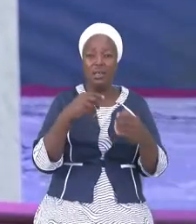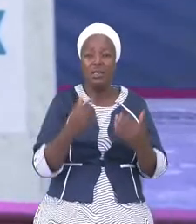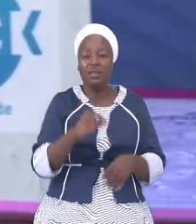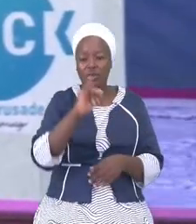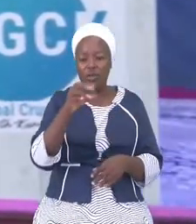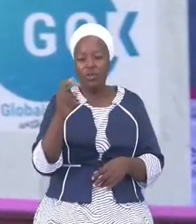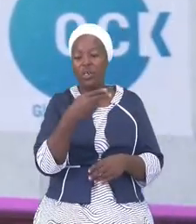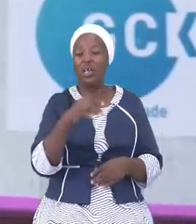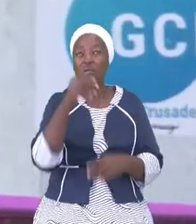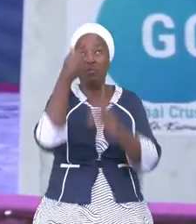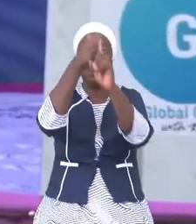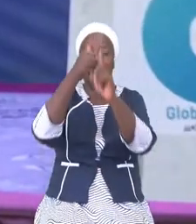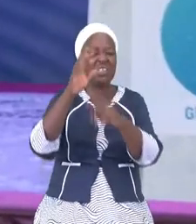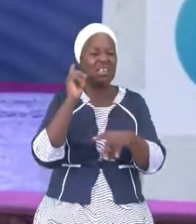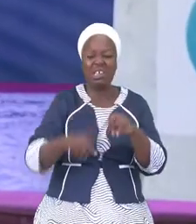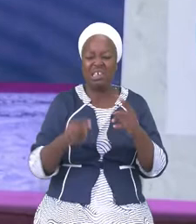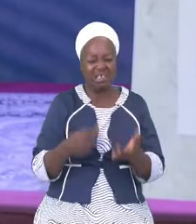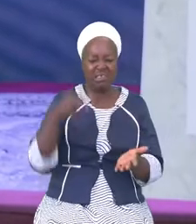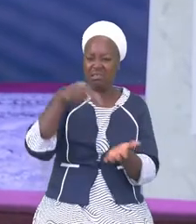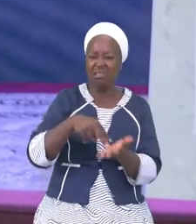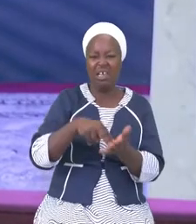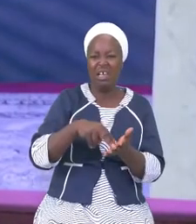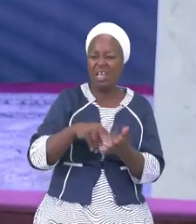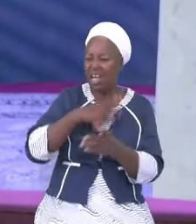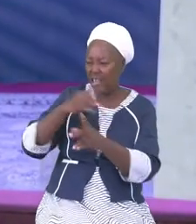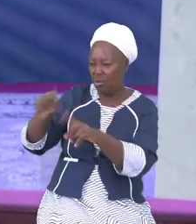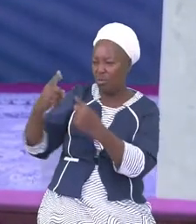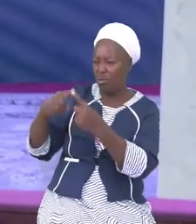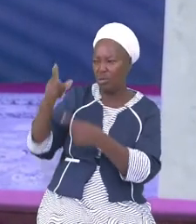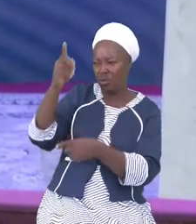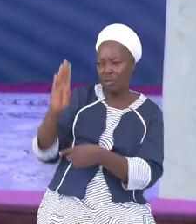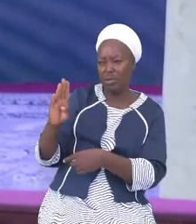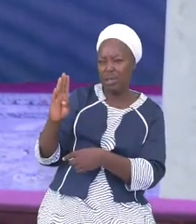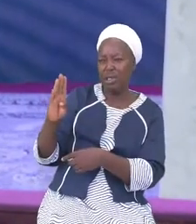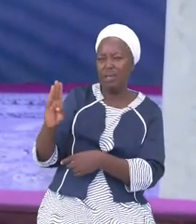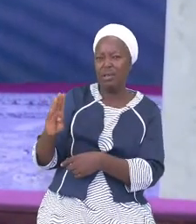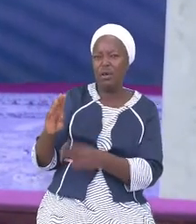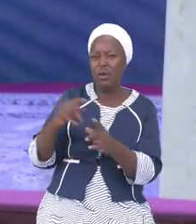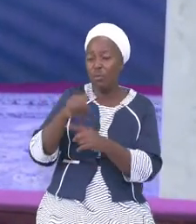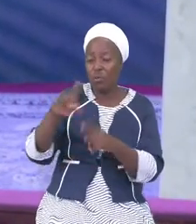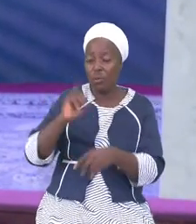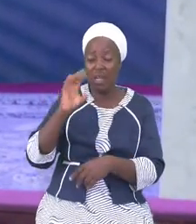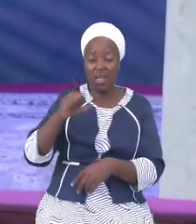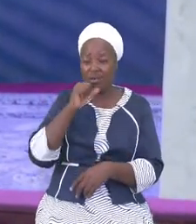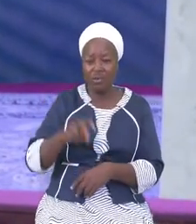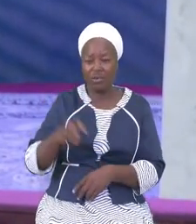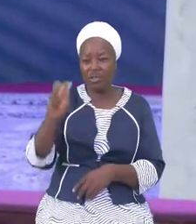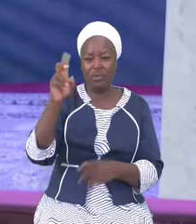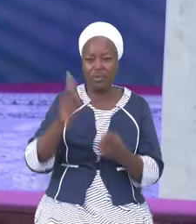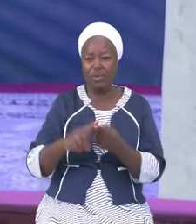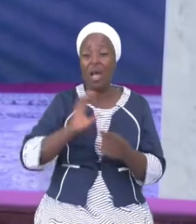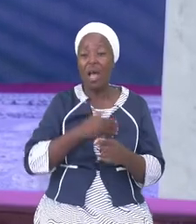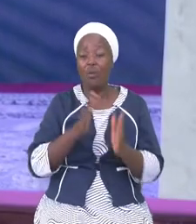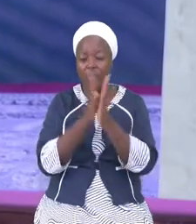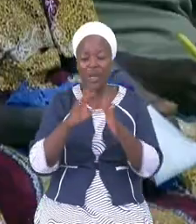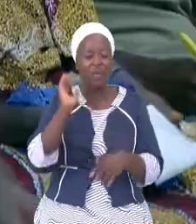himself could not rise up and go to God. Where we cannot travel to, our prayer will